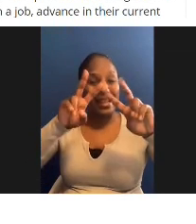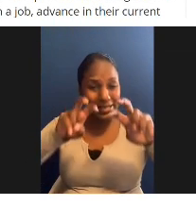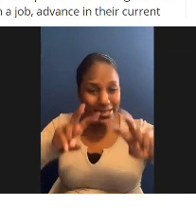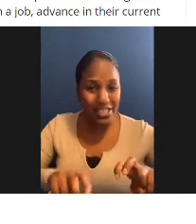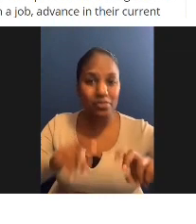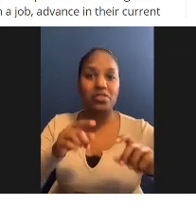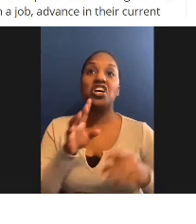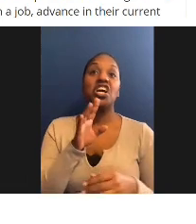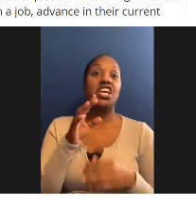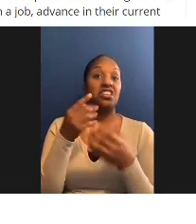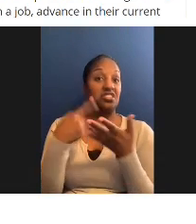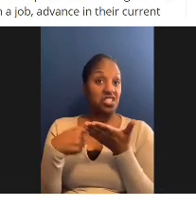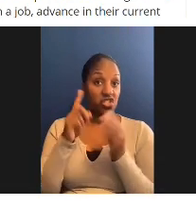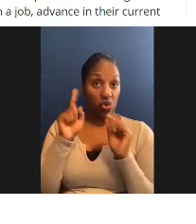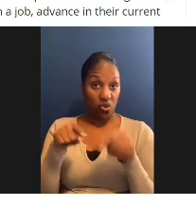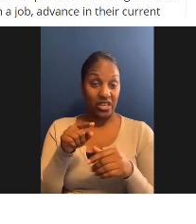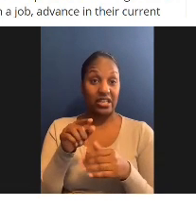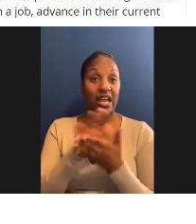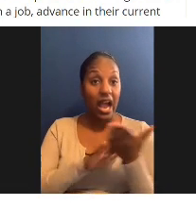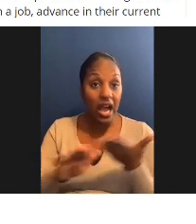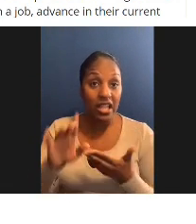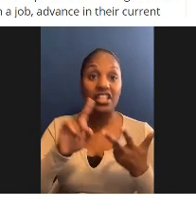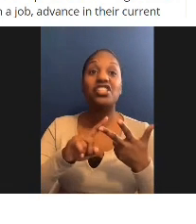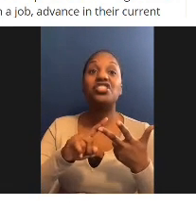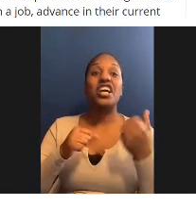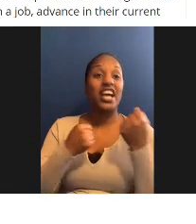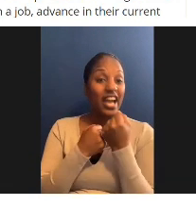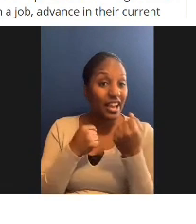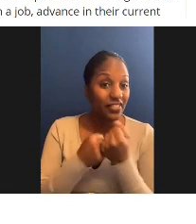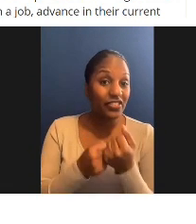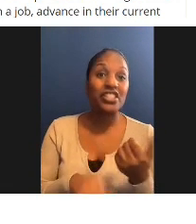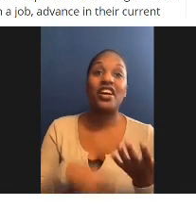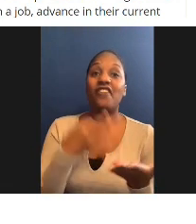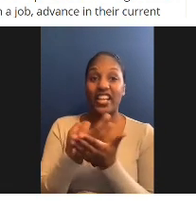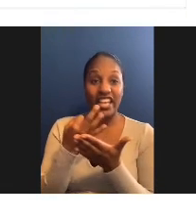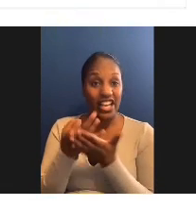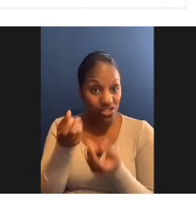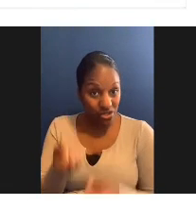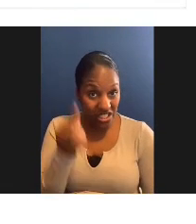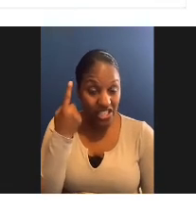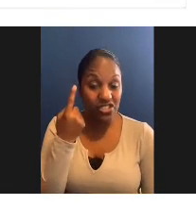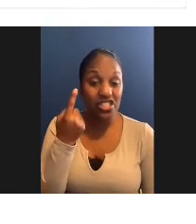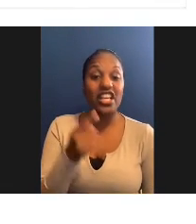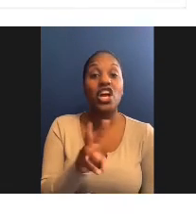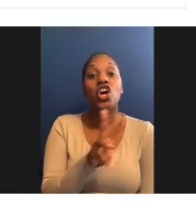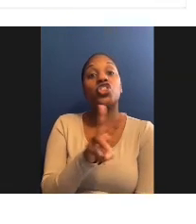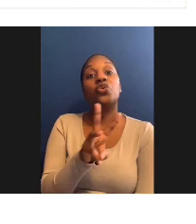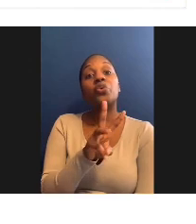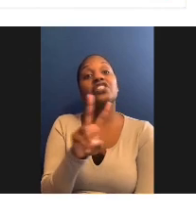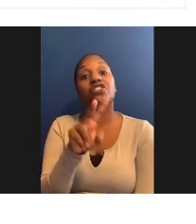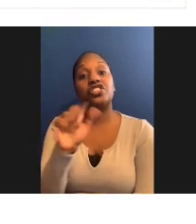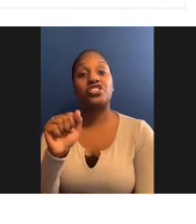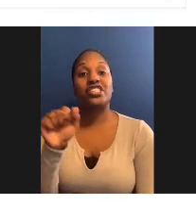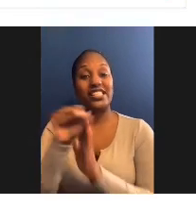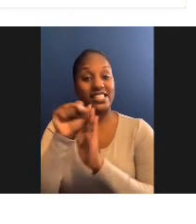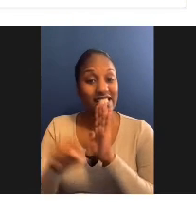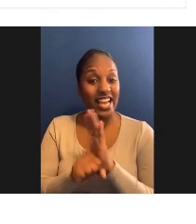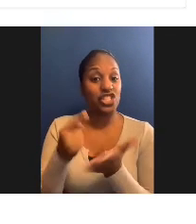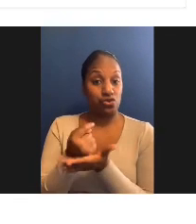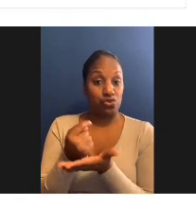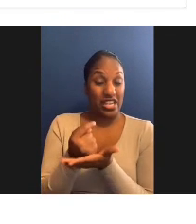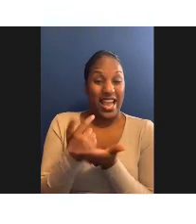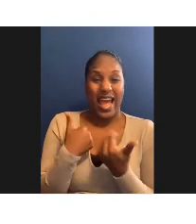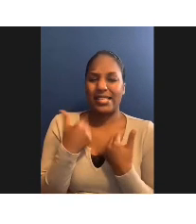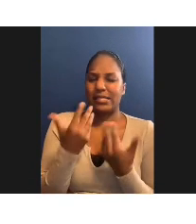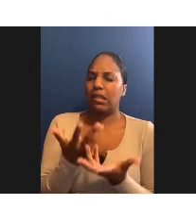college, being an advocate, financial literacy. The West Virginia State Treasurer has a lot of